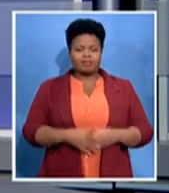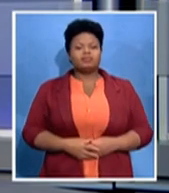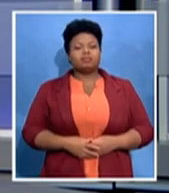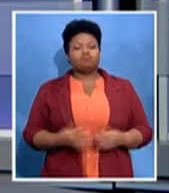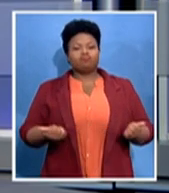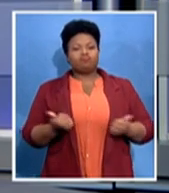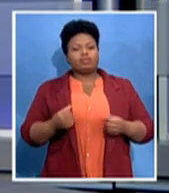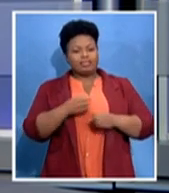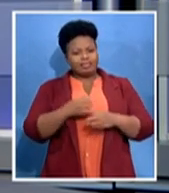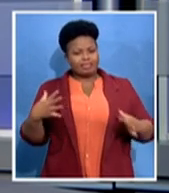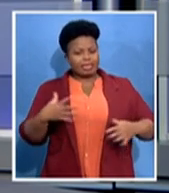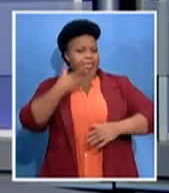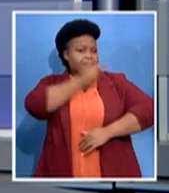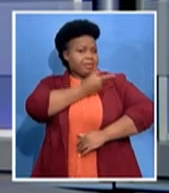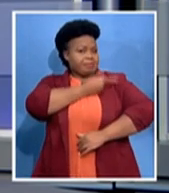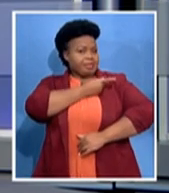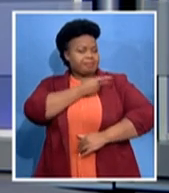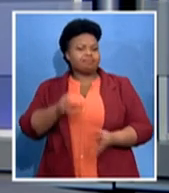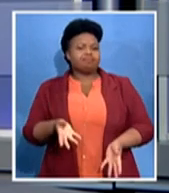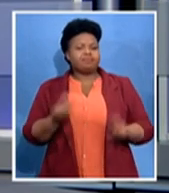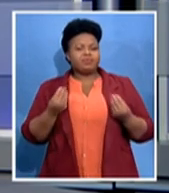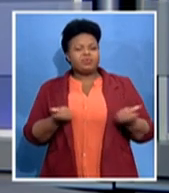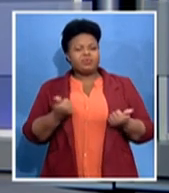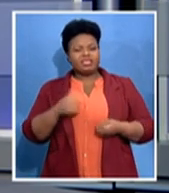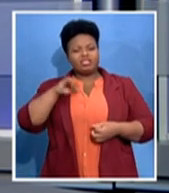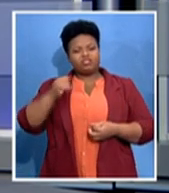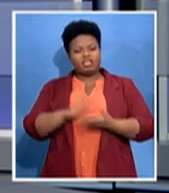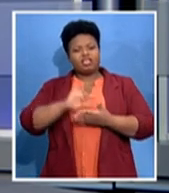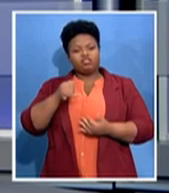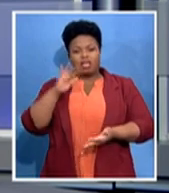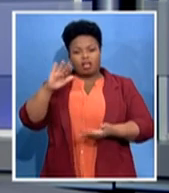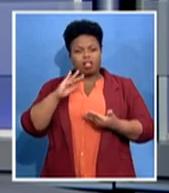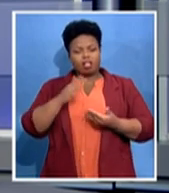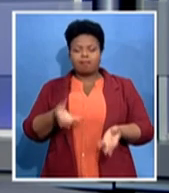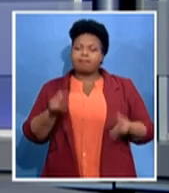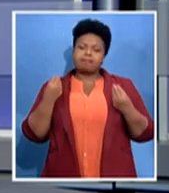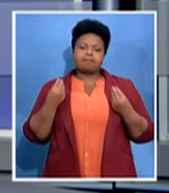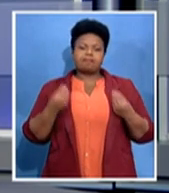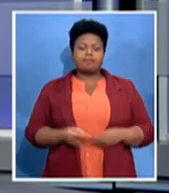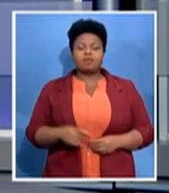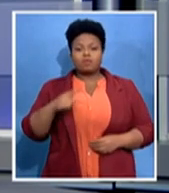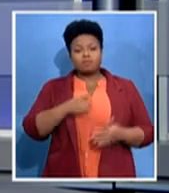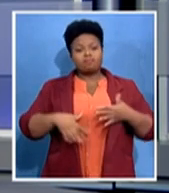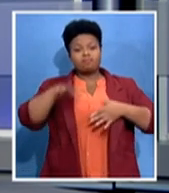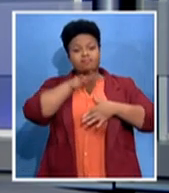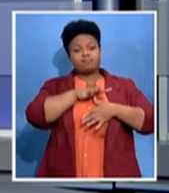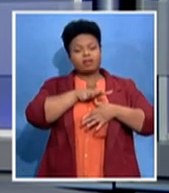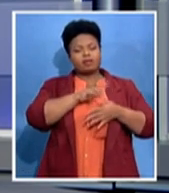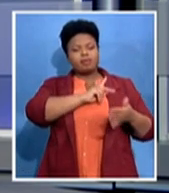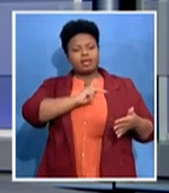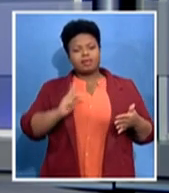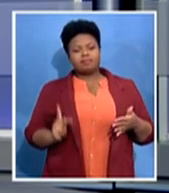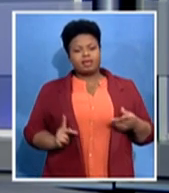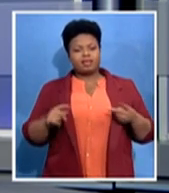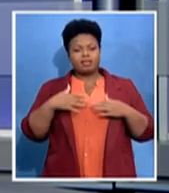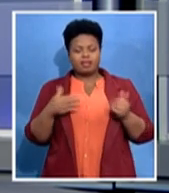the Johnson & Johnson COVID-19 vaccine. The province's Premier and Health MEC will be part of the first stage of the vaccine